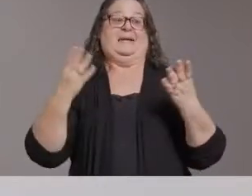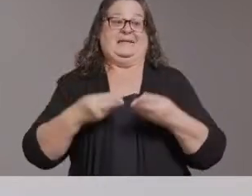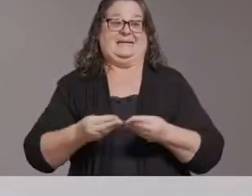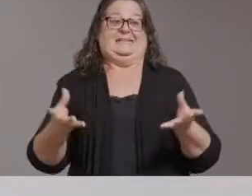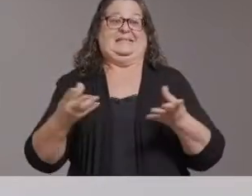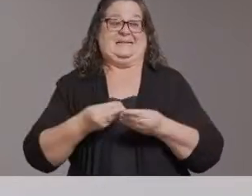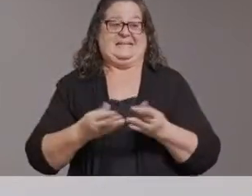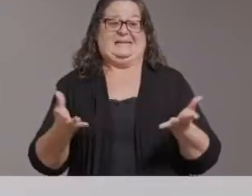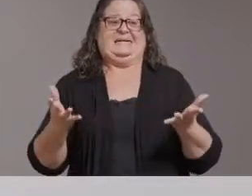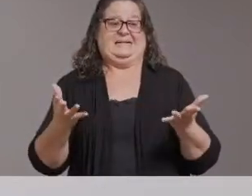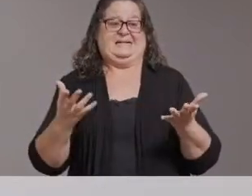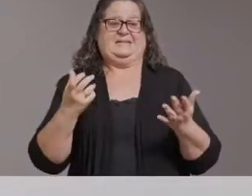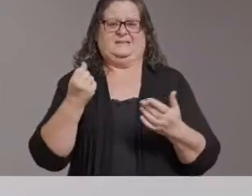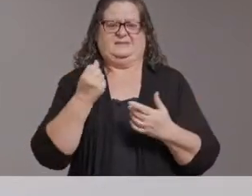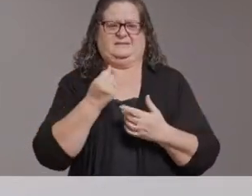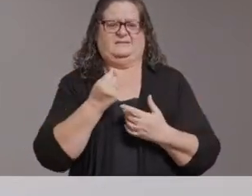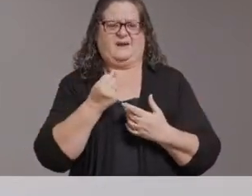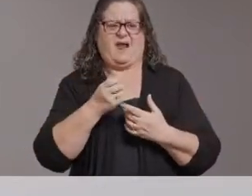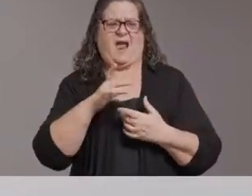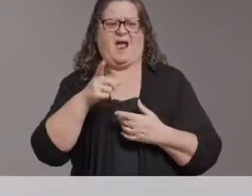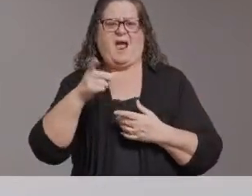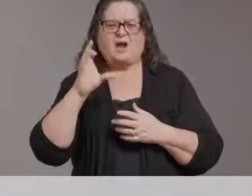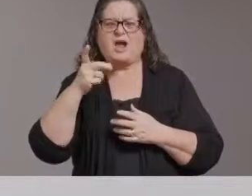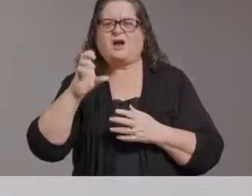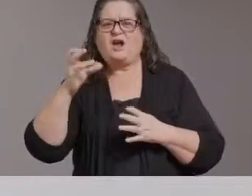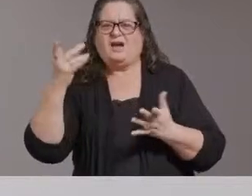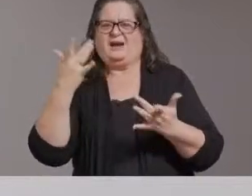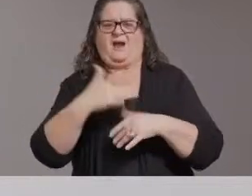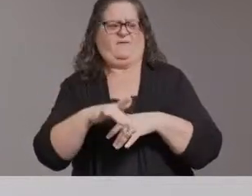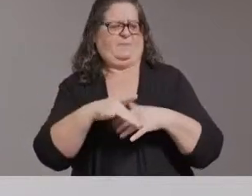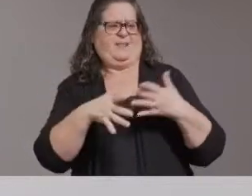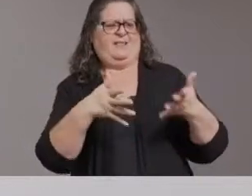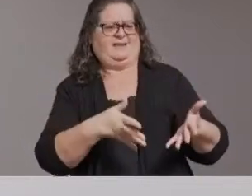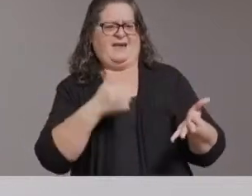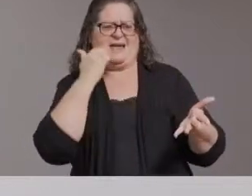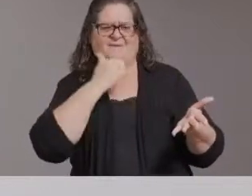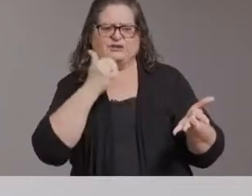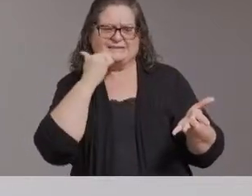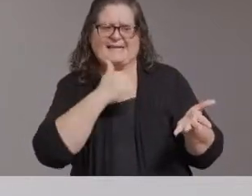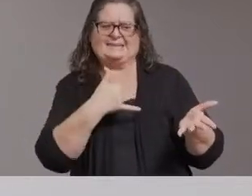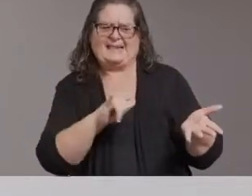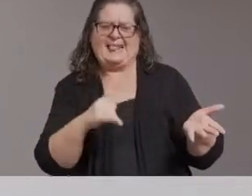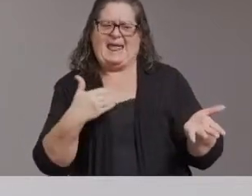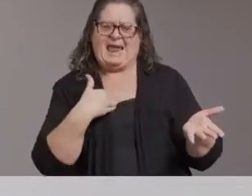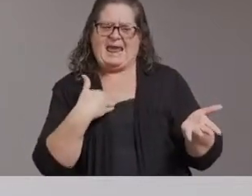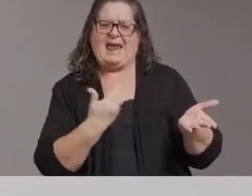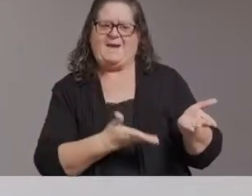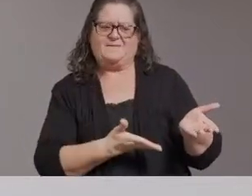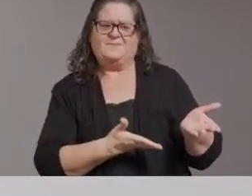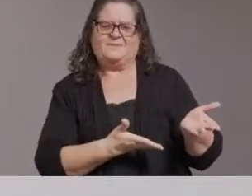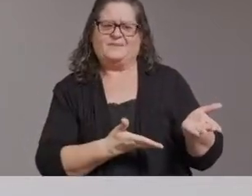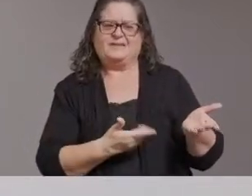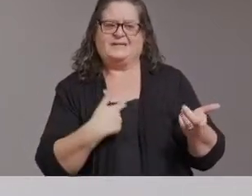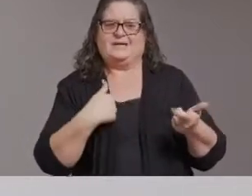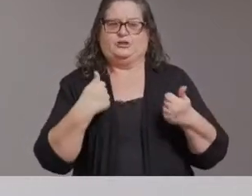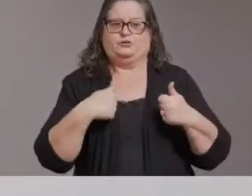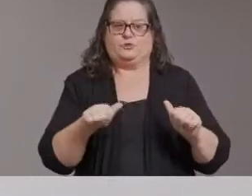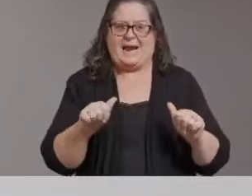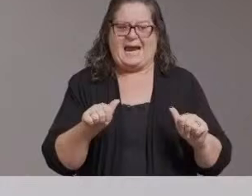appointments available each day at that site. We're gonna try to take that vaccine further into the communities,